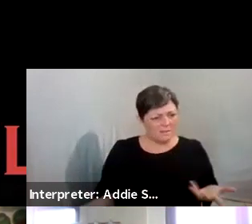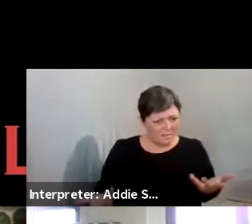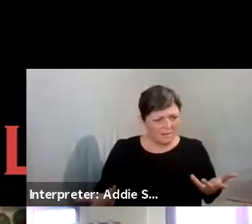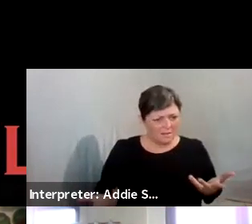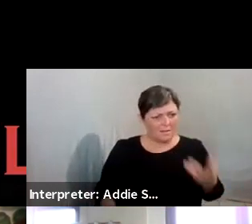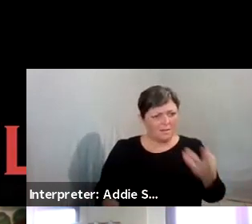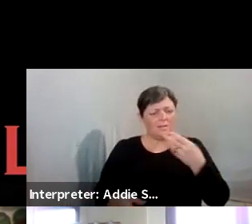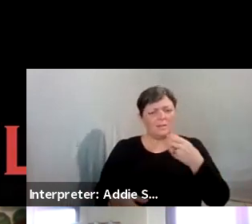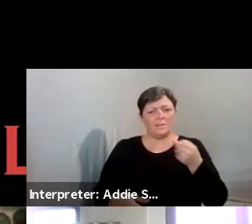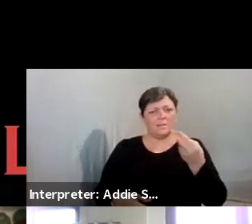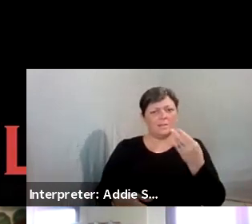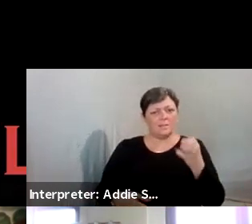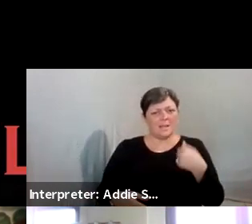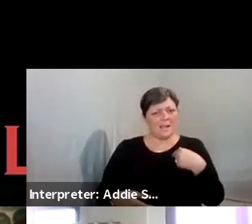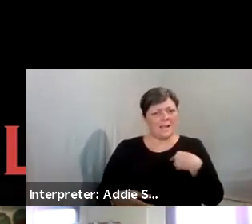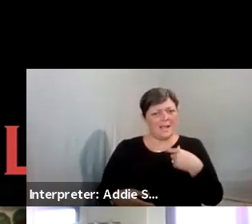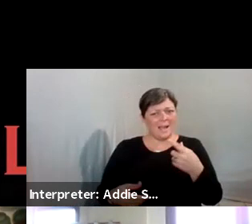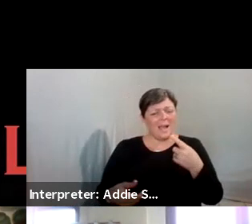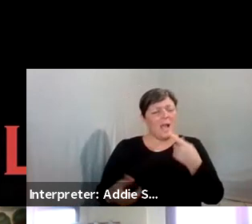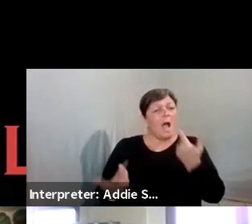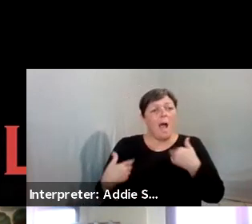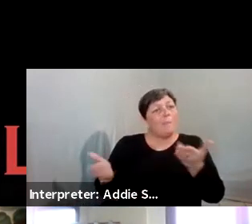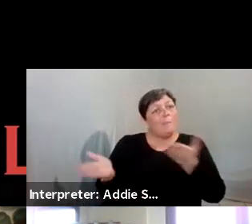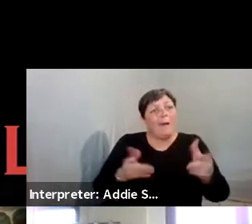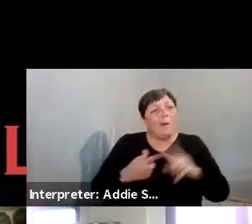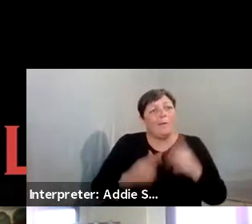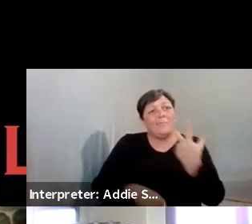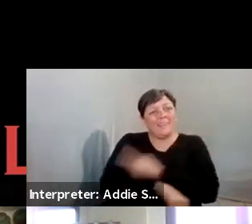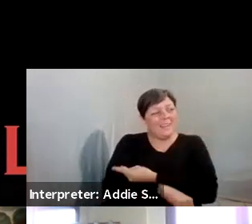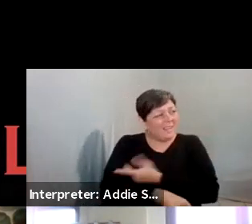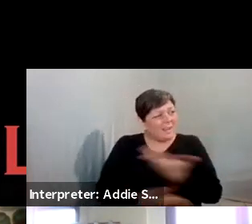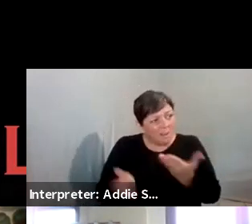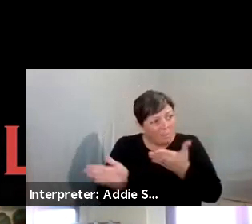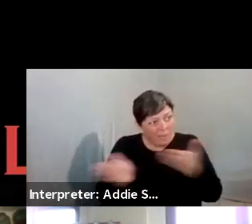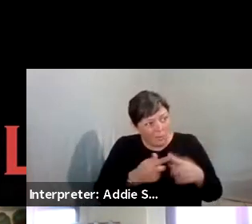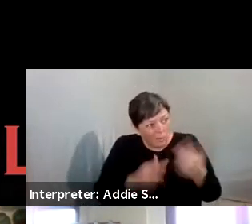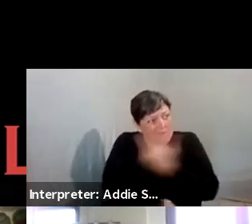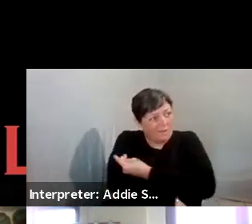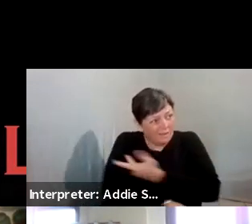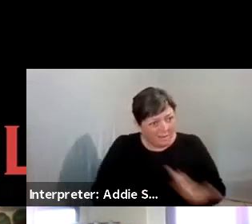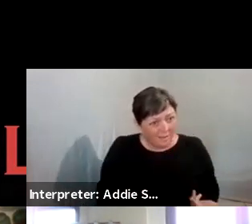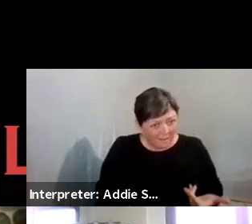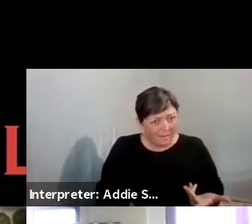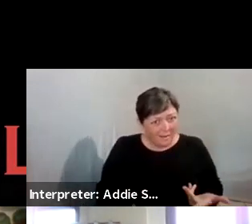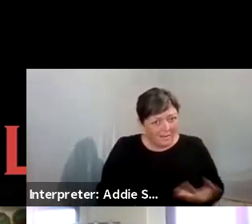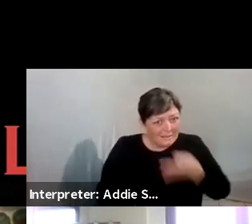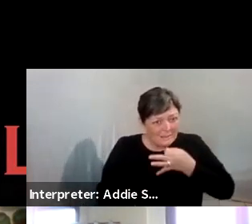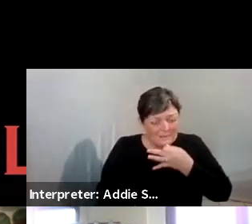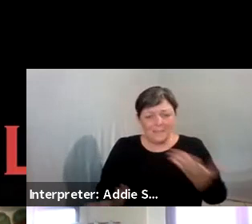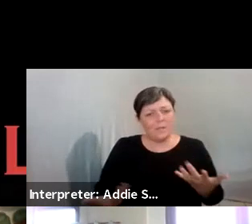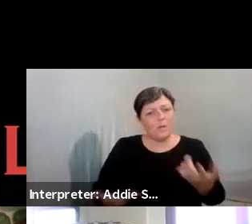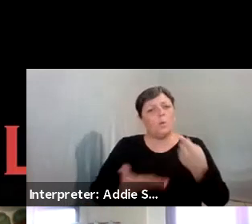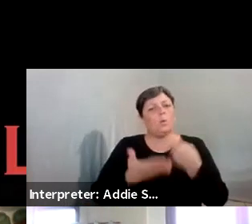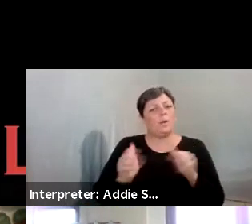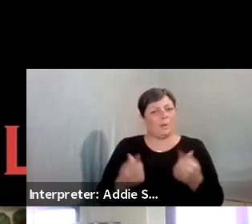and well, I was fixing to get a vaccination. It's like fixing to get it, I'm like, so what can